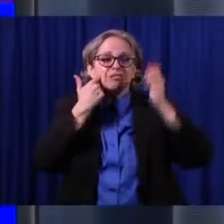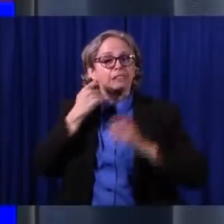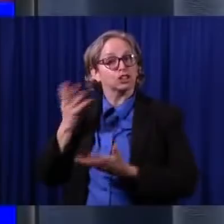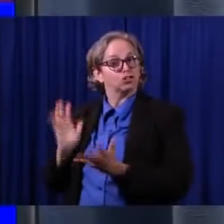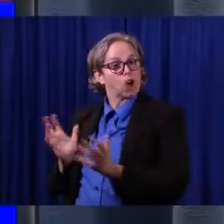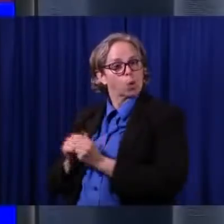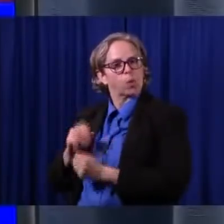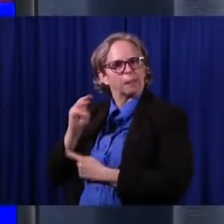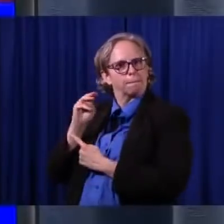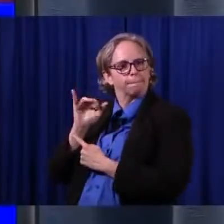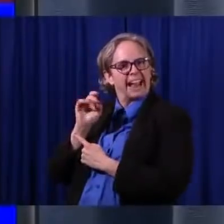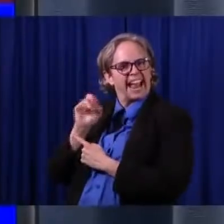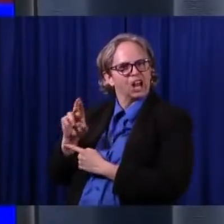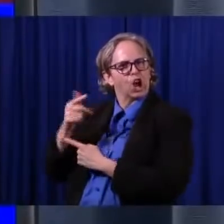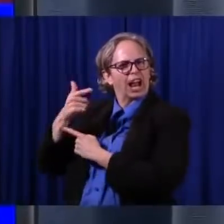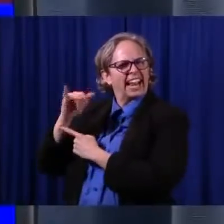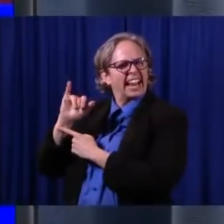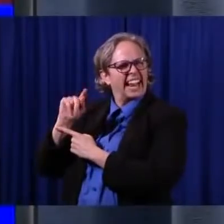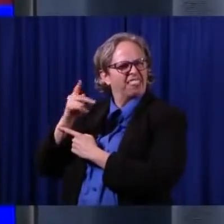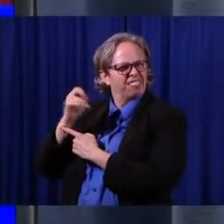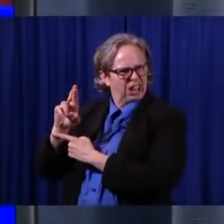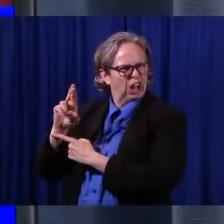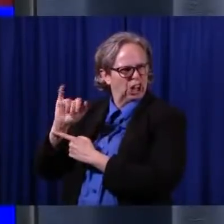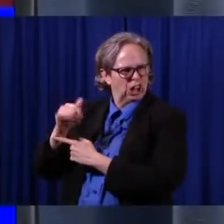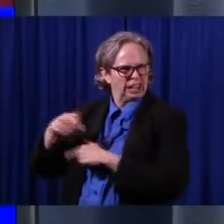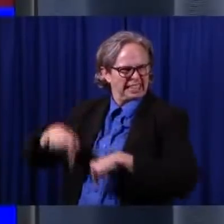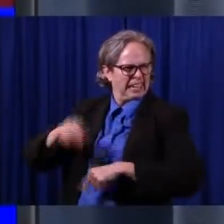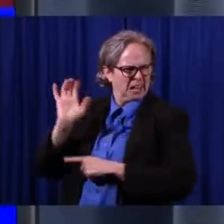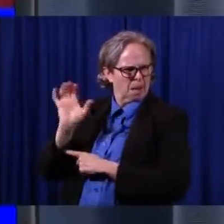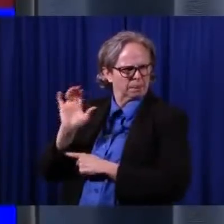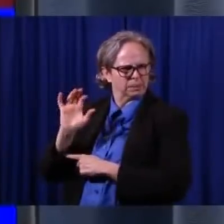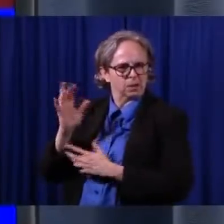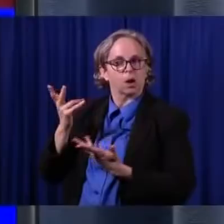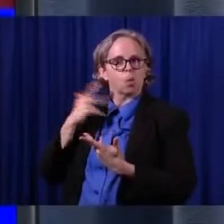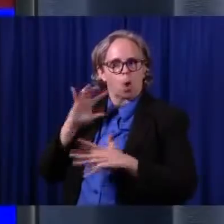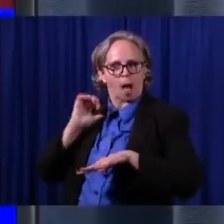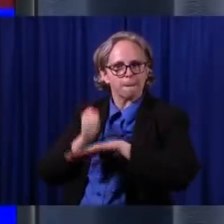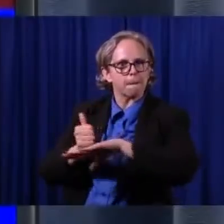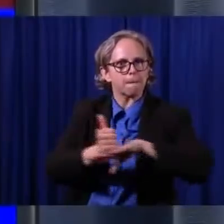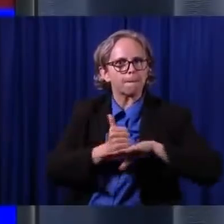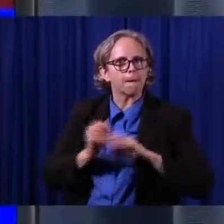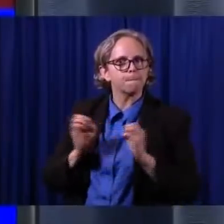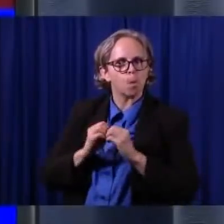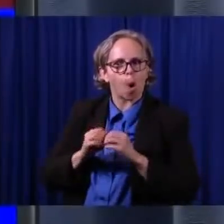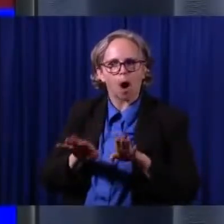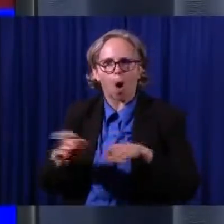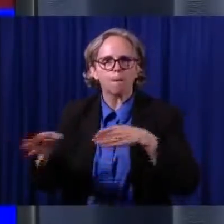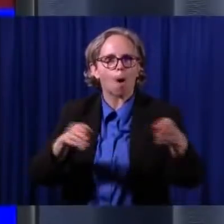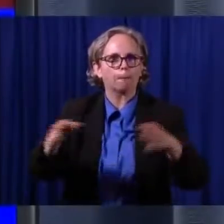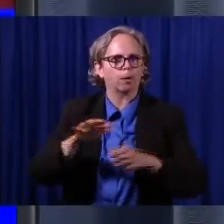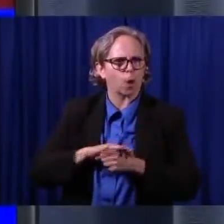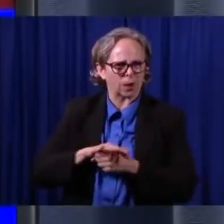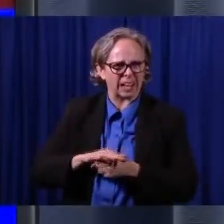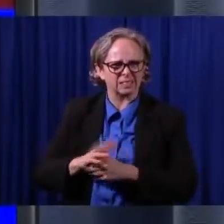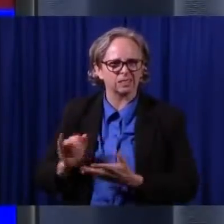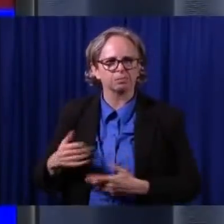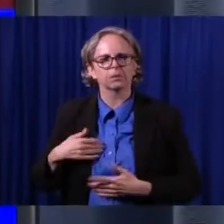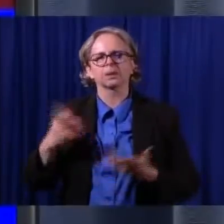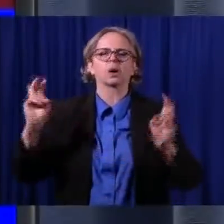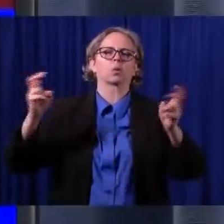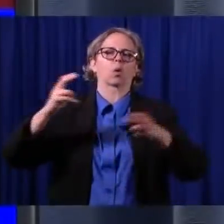other sites and other locations as well. These temporary, what we call pop-up